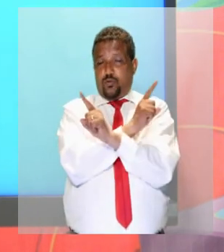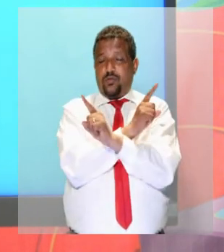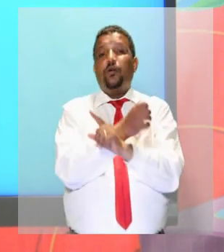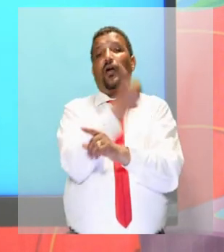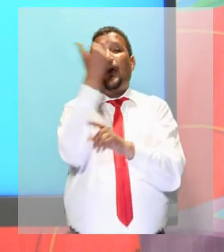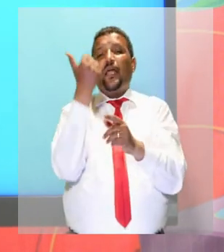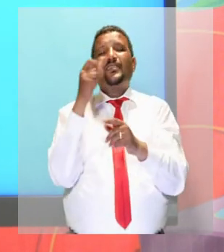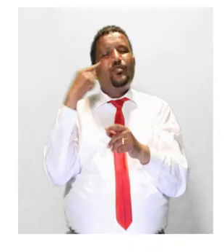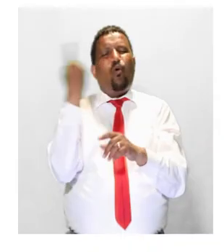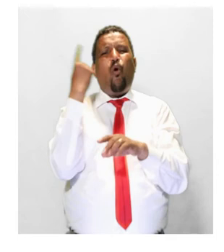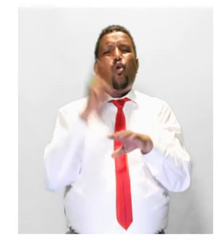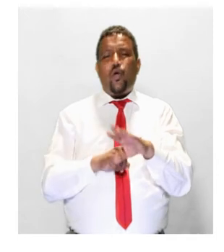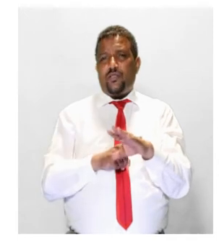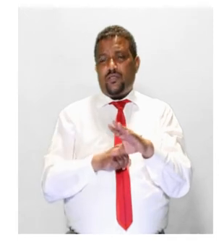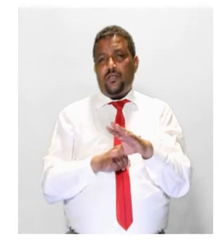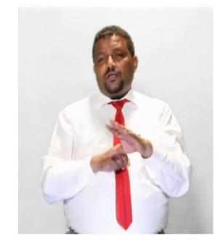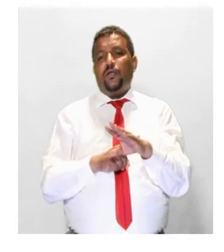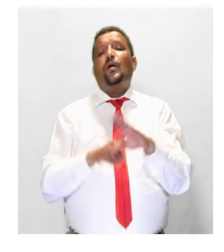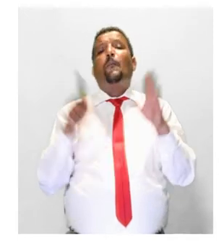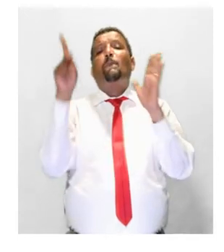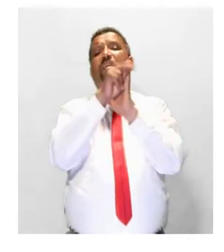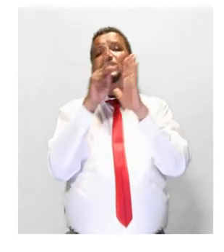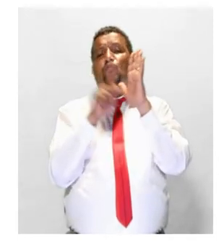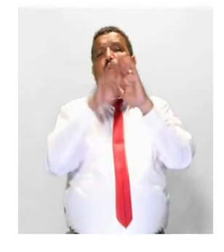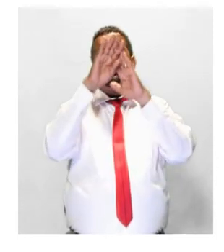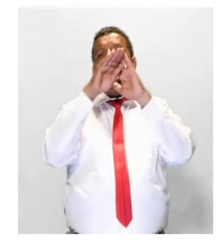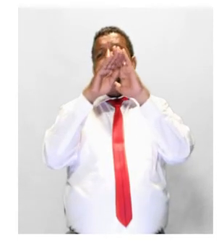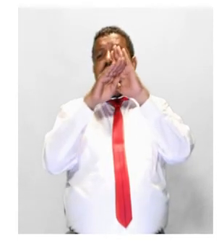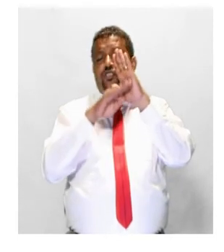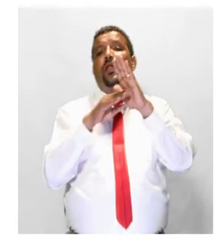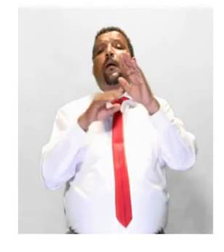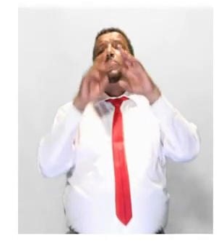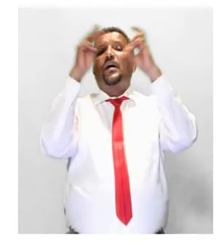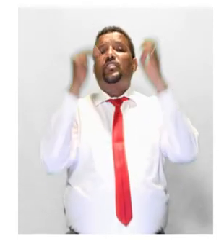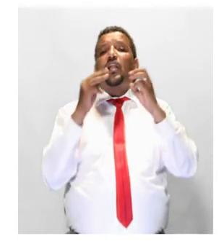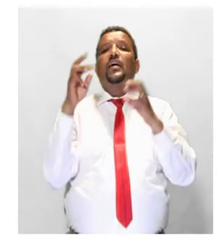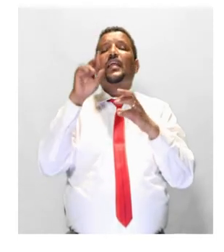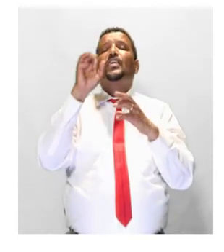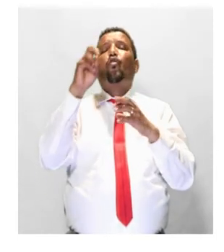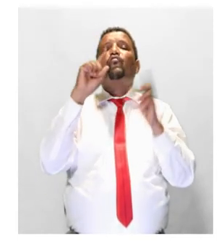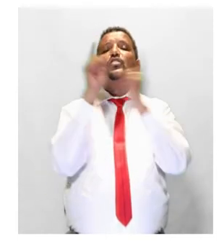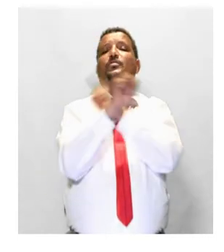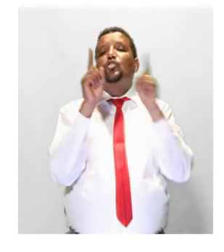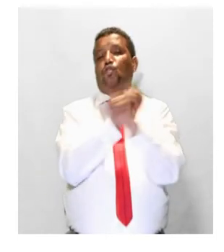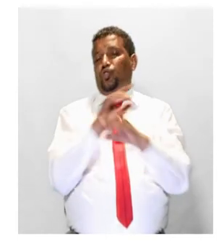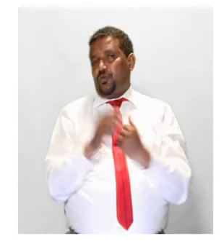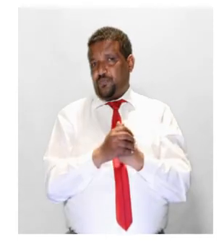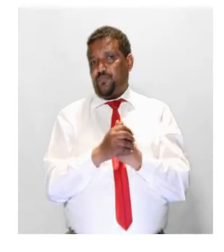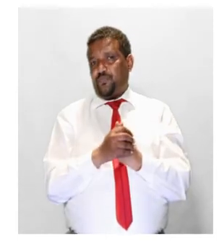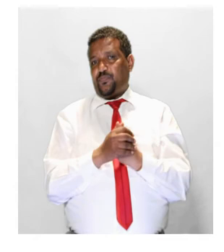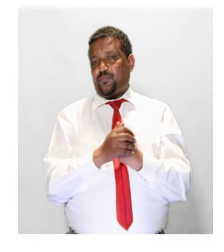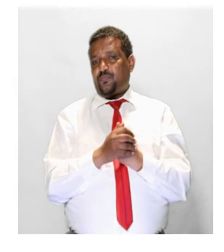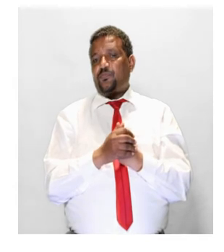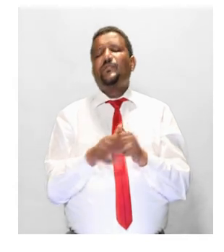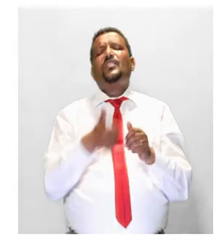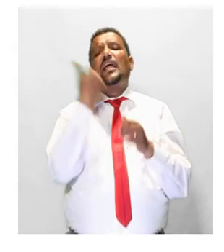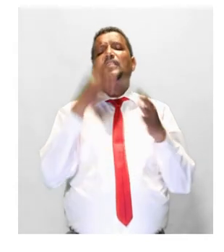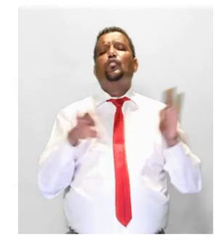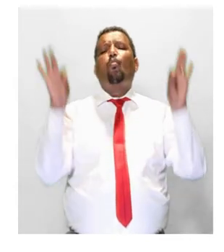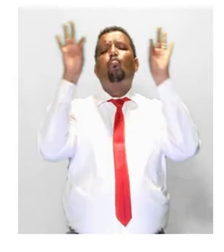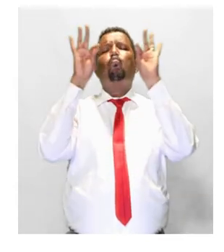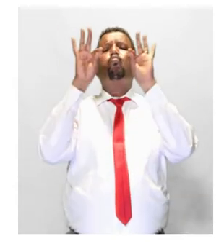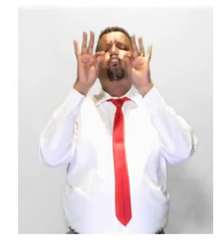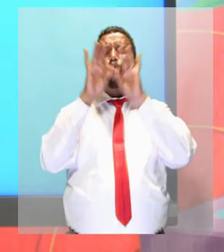will always decline due to the principle of diminishing marginal rate of substitution. Another